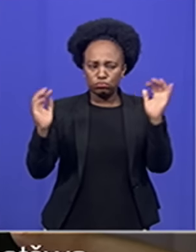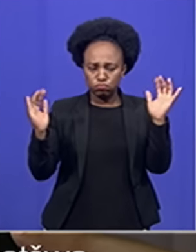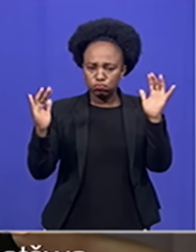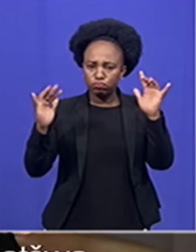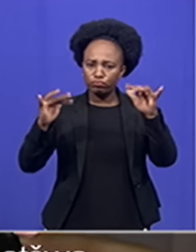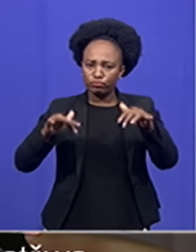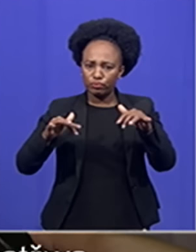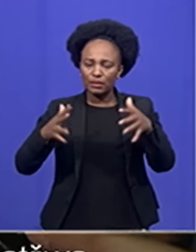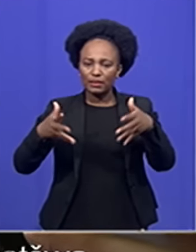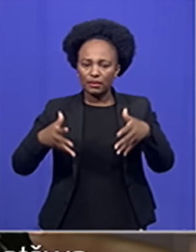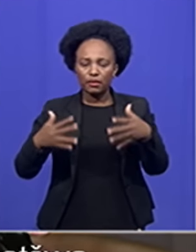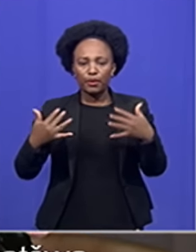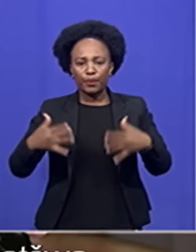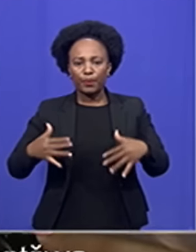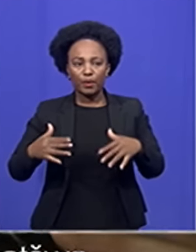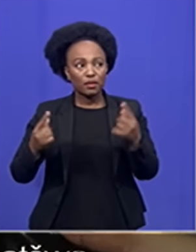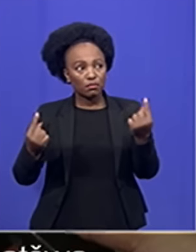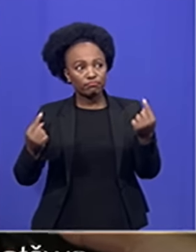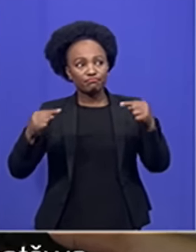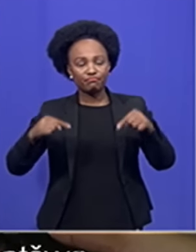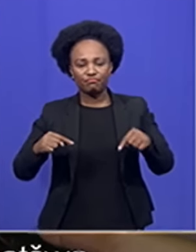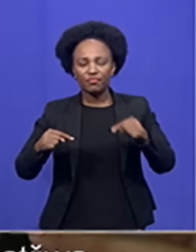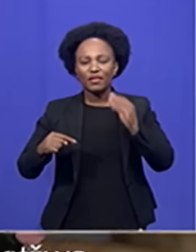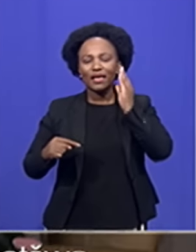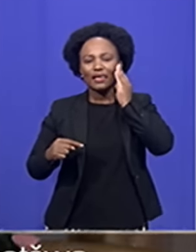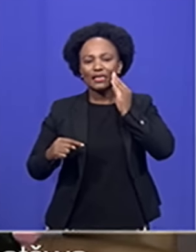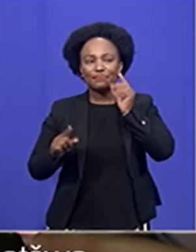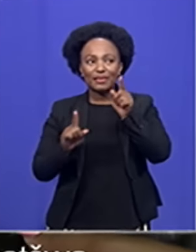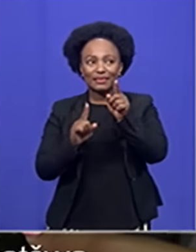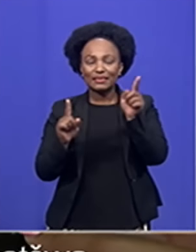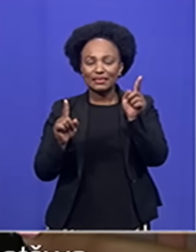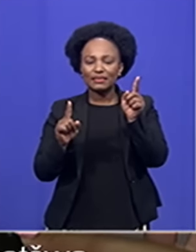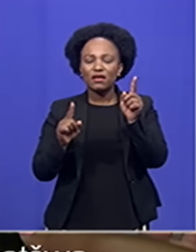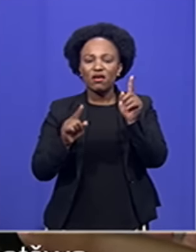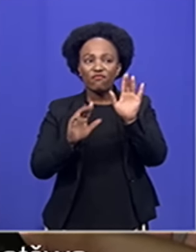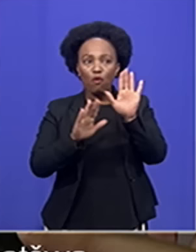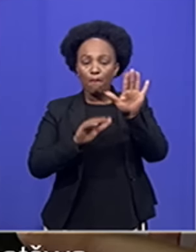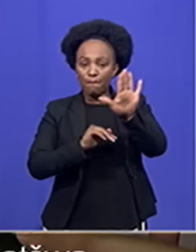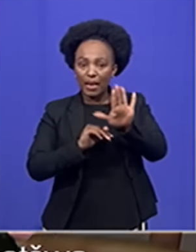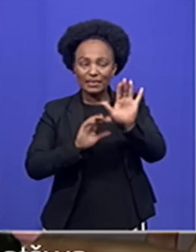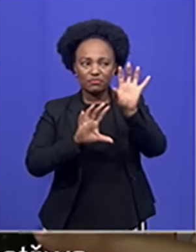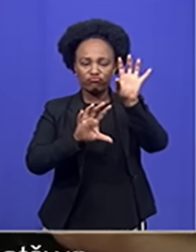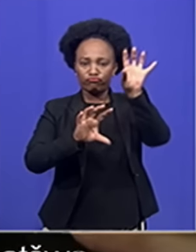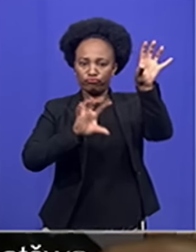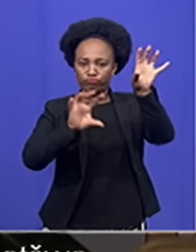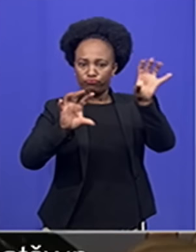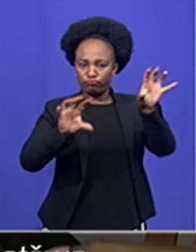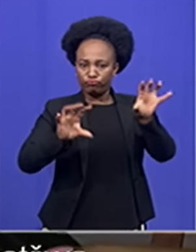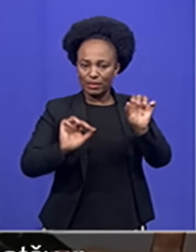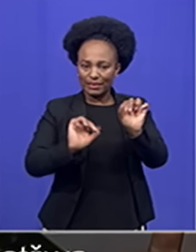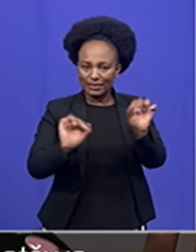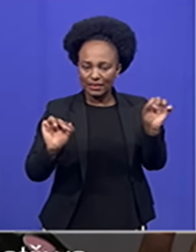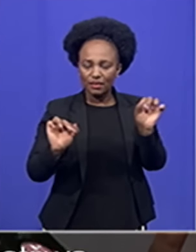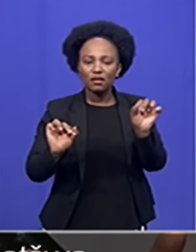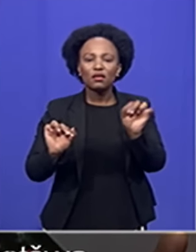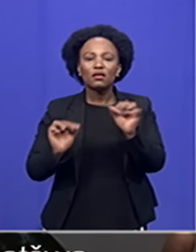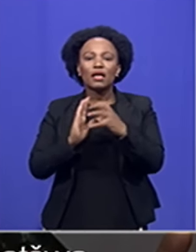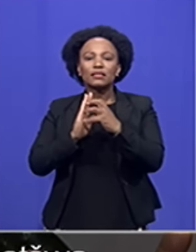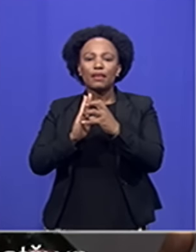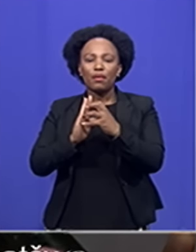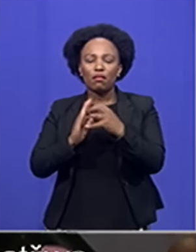tlisa maitemogelo a tsone their own experiences go tswa ko di geography tsa bone tsona le naga e tsona le